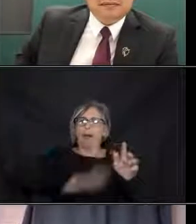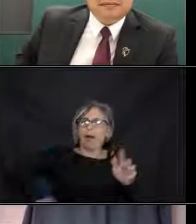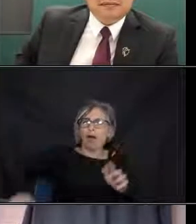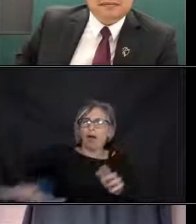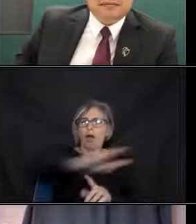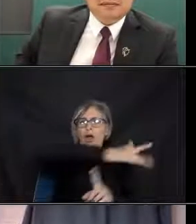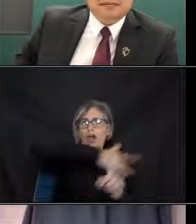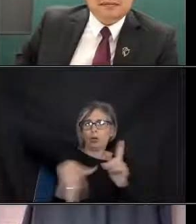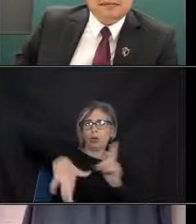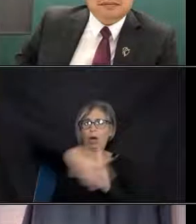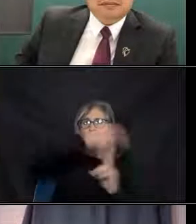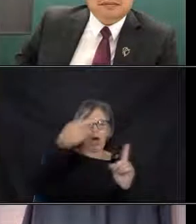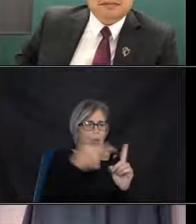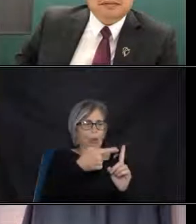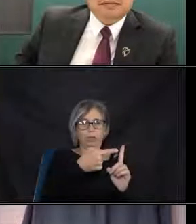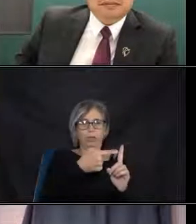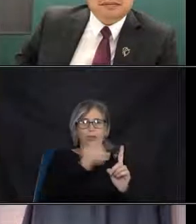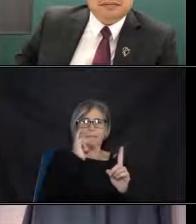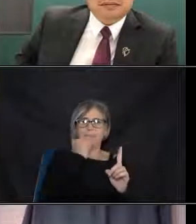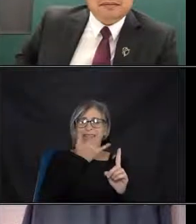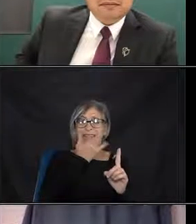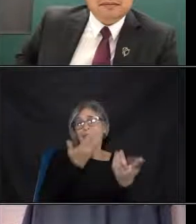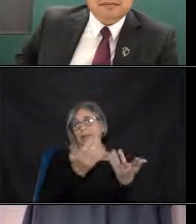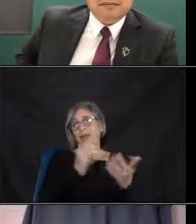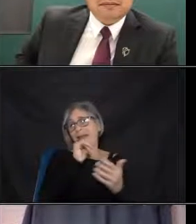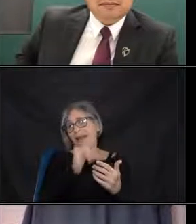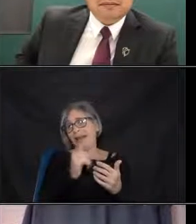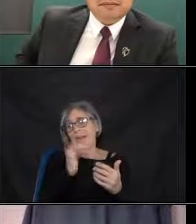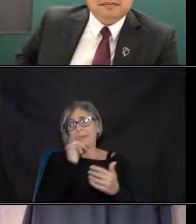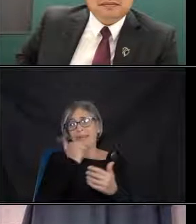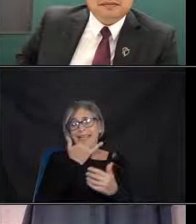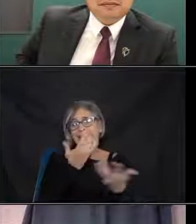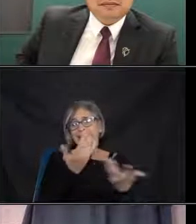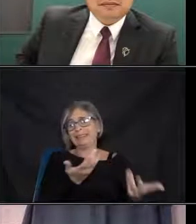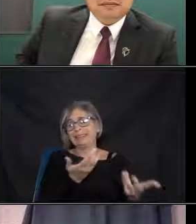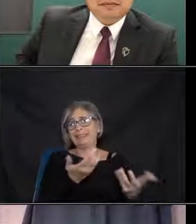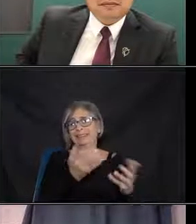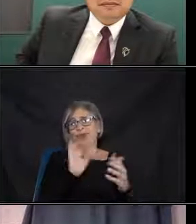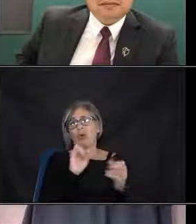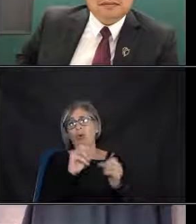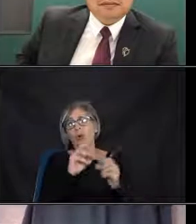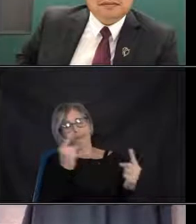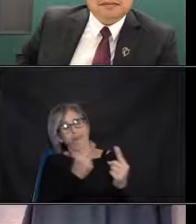know, mistakes or not, intentionality or not,